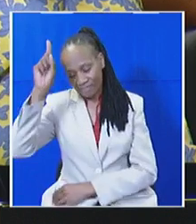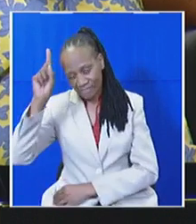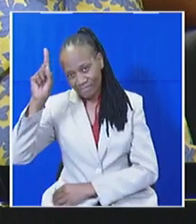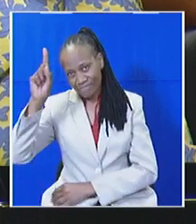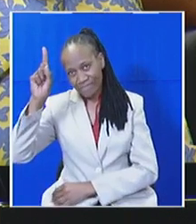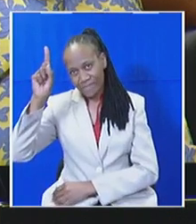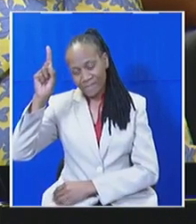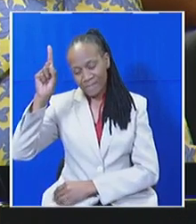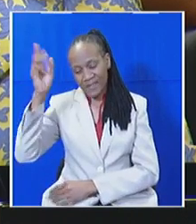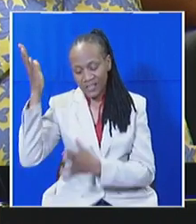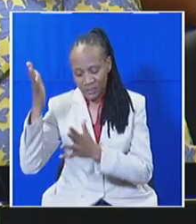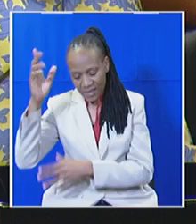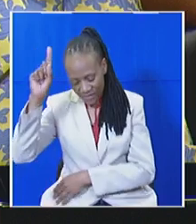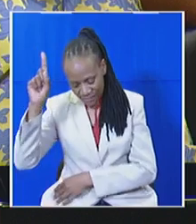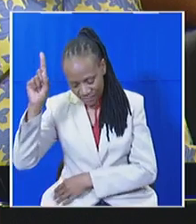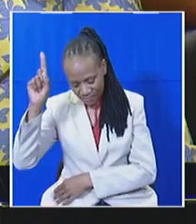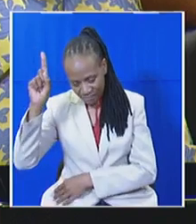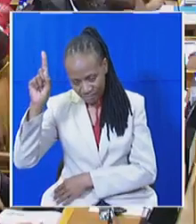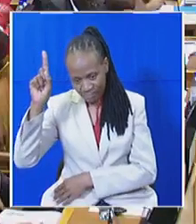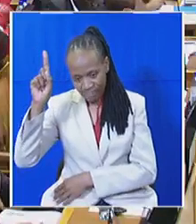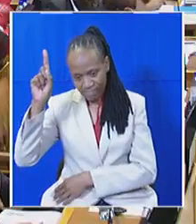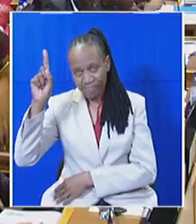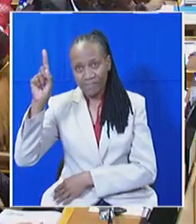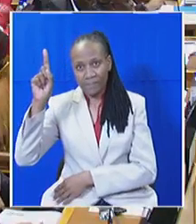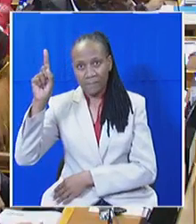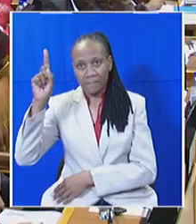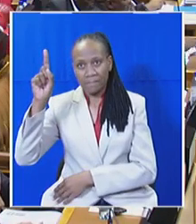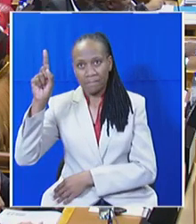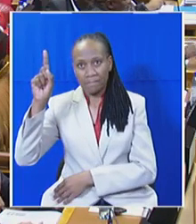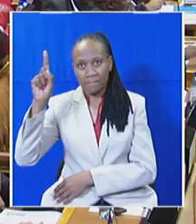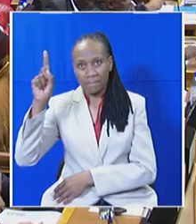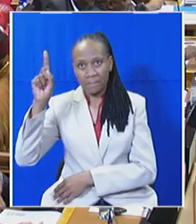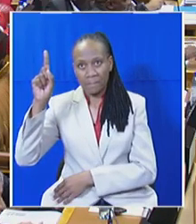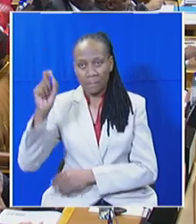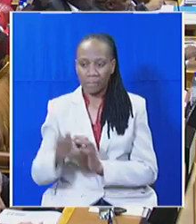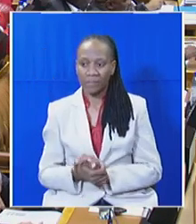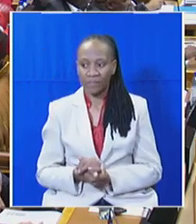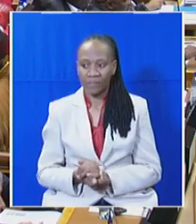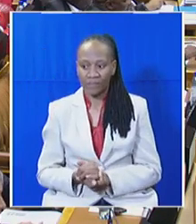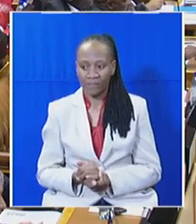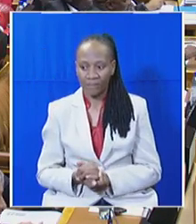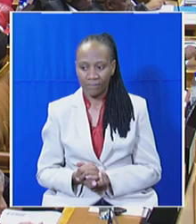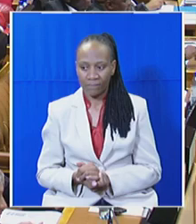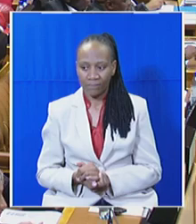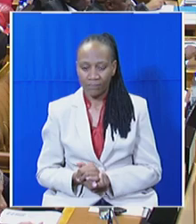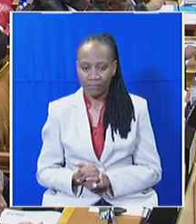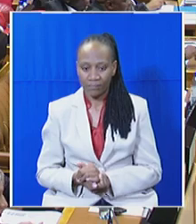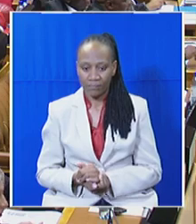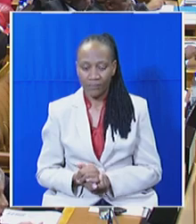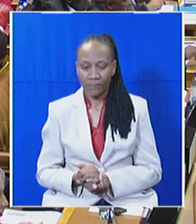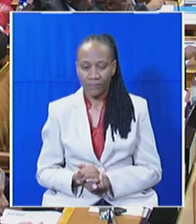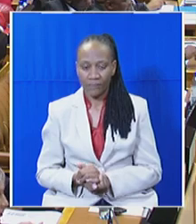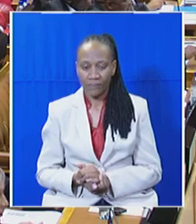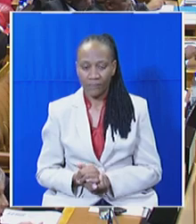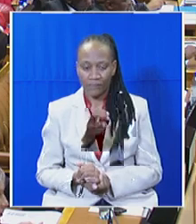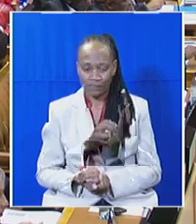Was No, the- Speaker, I just wanted to indicate that that's the rule he should have passed here in the House, not of beating people. He should have passed rules to